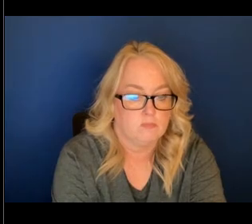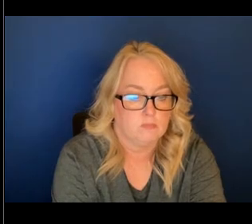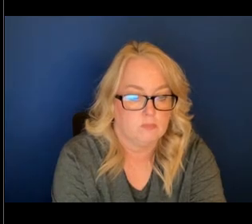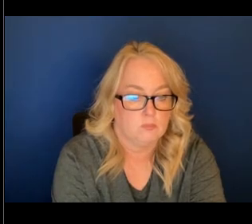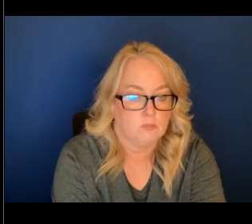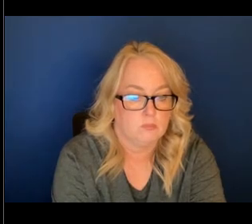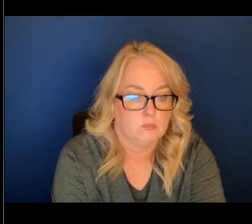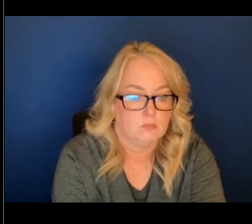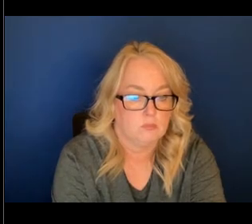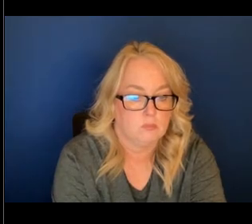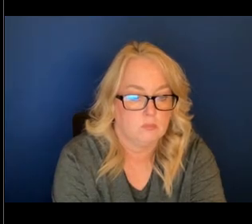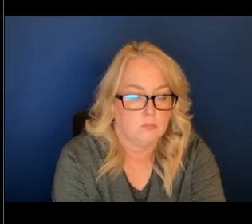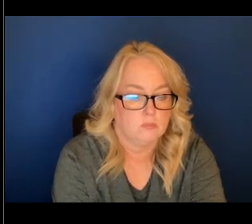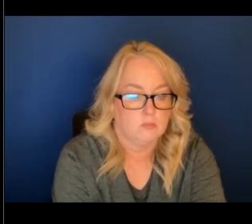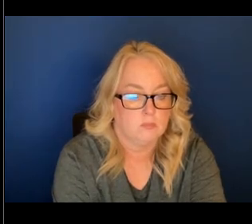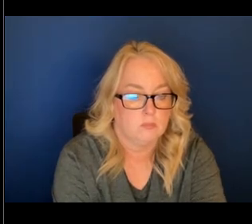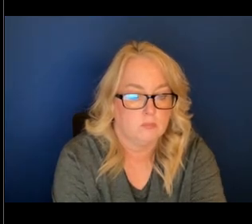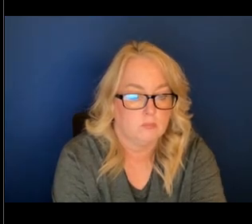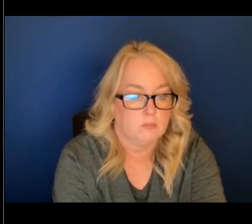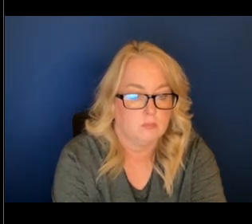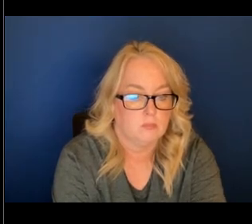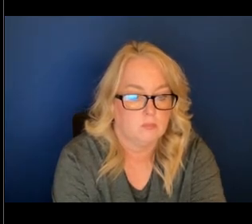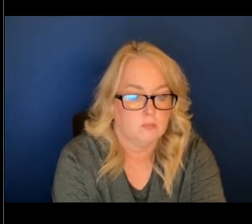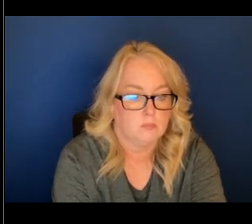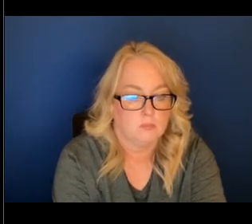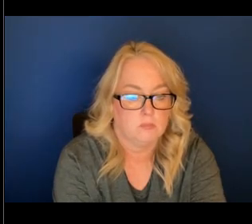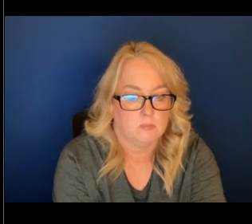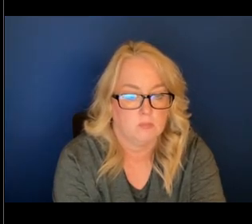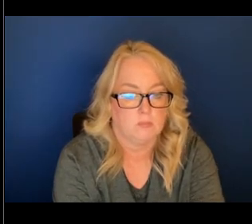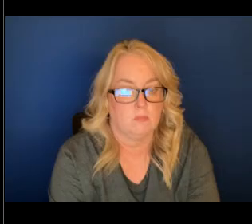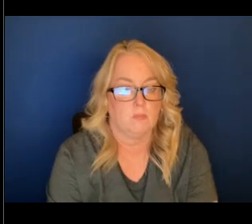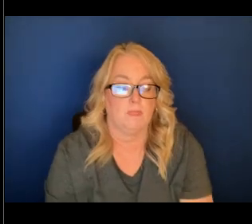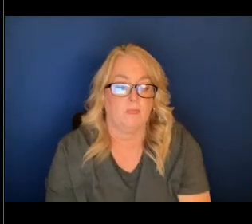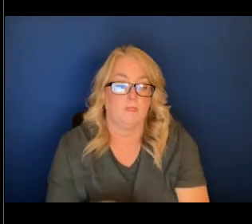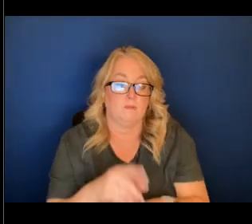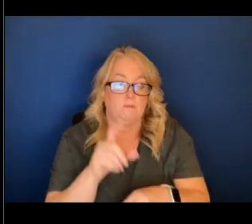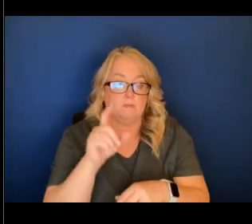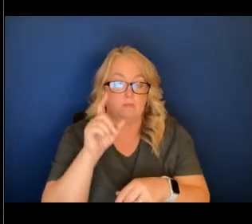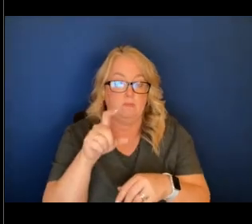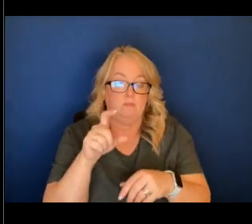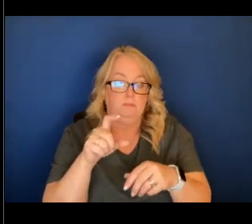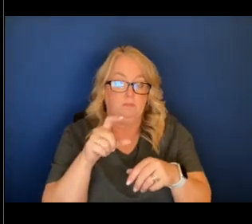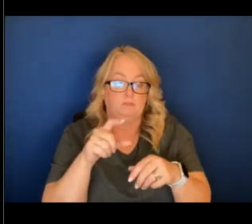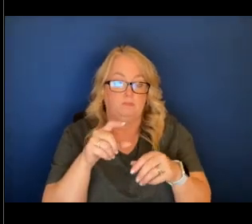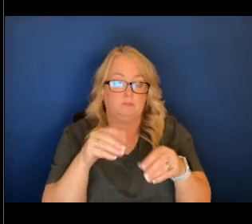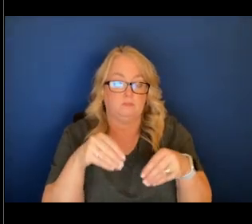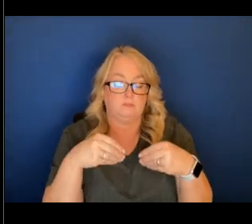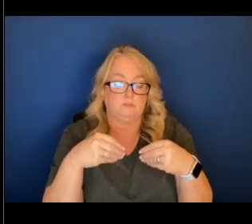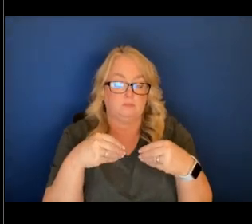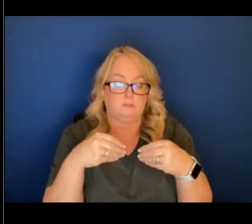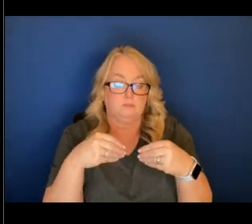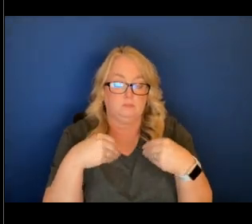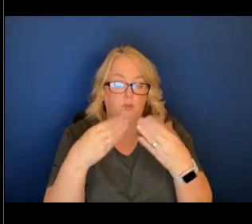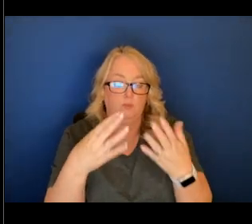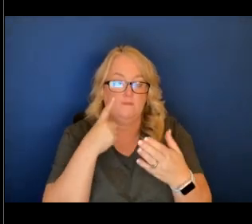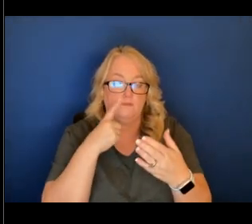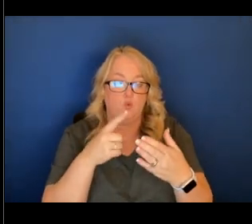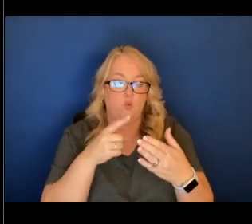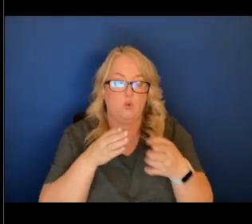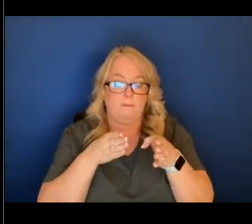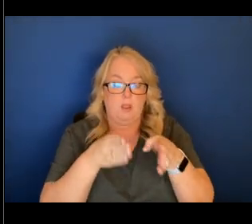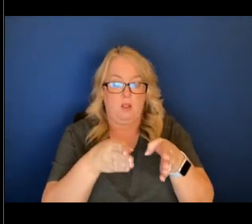30-inch by 48-inch clear floor space area must be positioned for a parallel